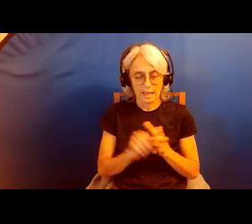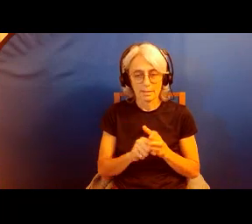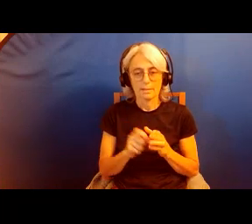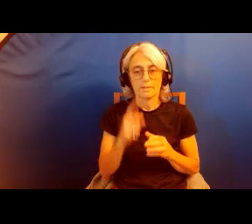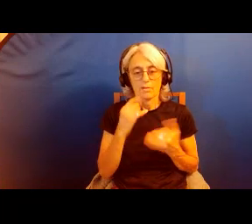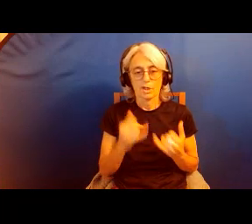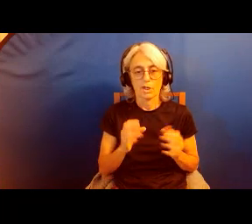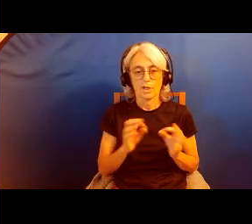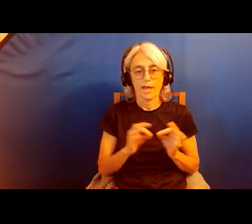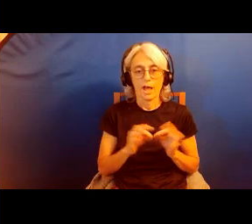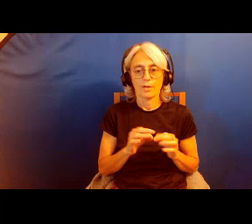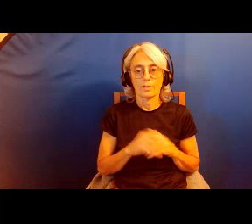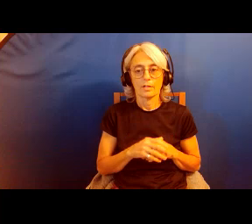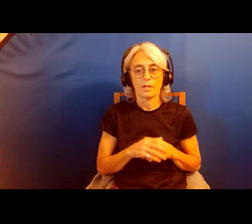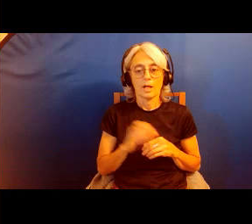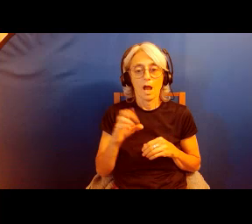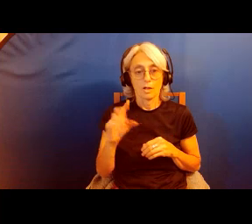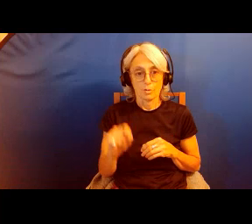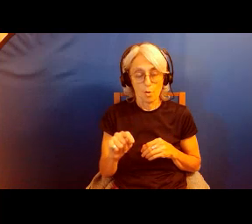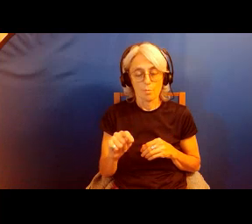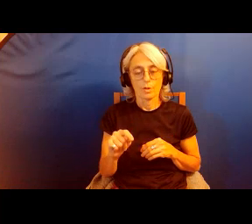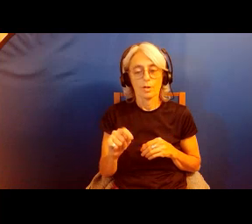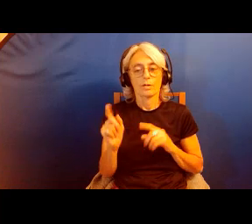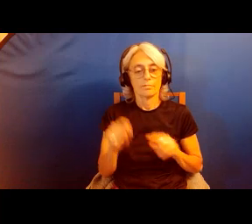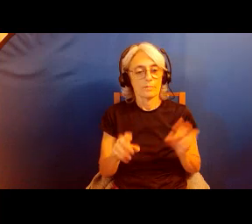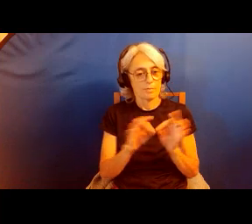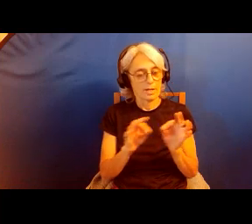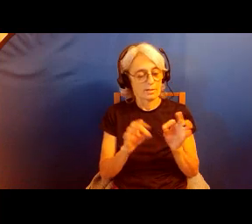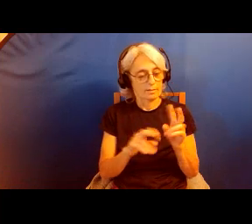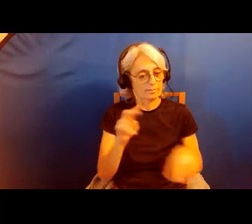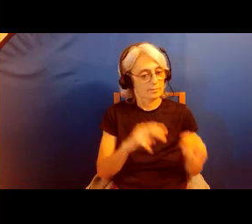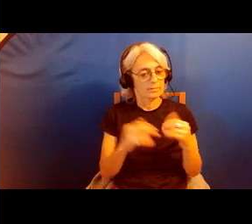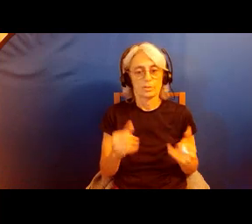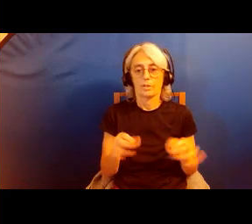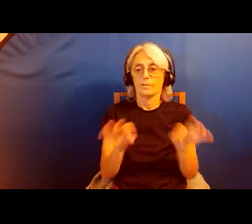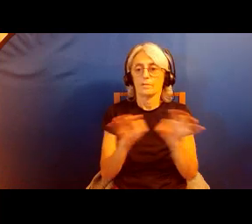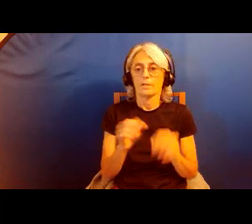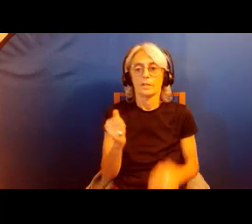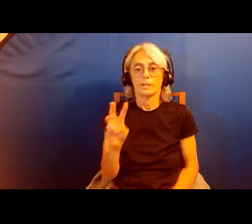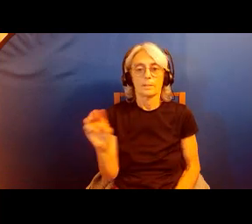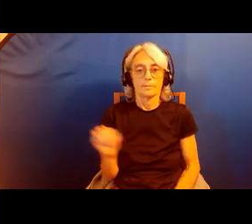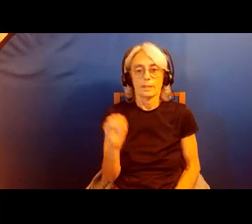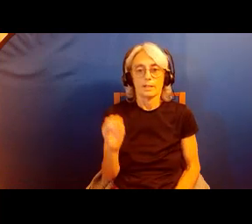In October, an appraisal determined the present value to be